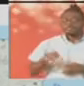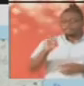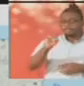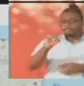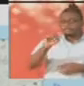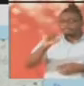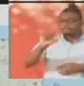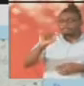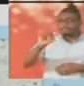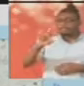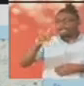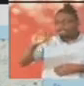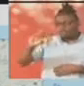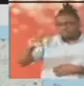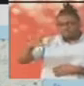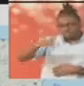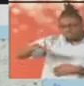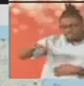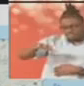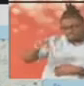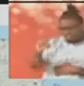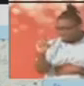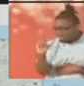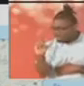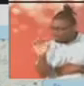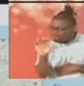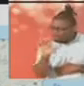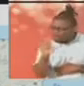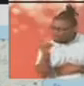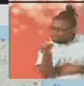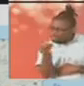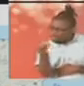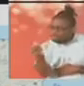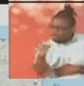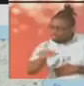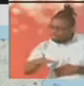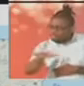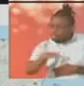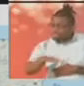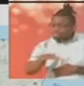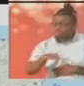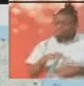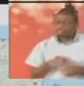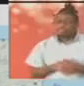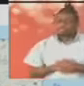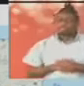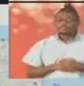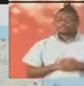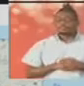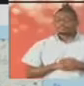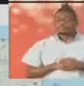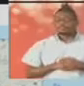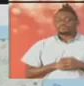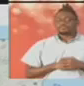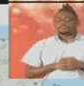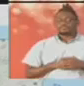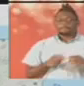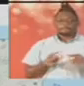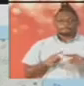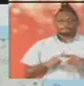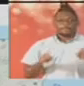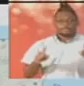recorded a smaller number of cases than the other counties in Trinidad, while during this particular period, which we refer to being Epi Weeks 5 and